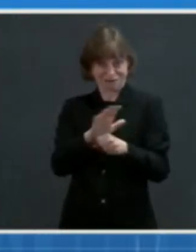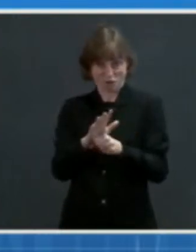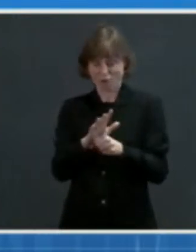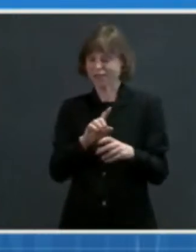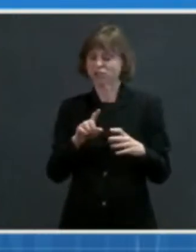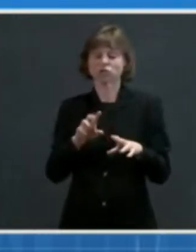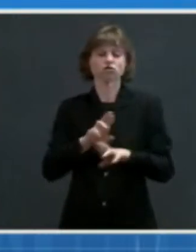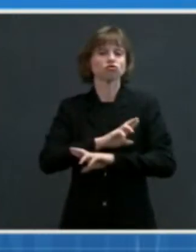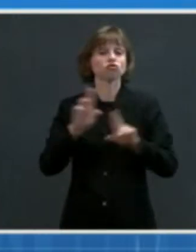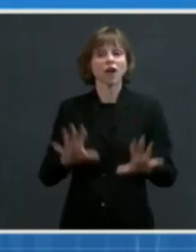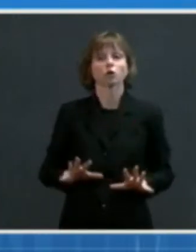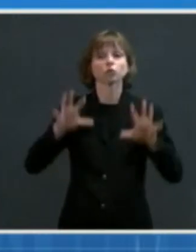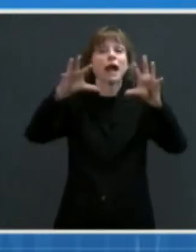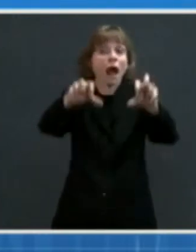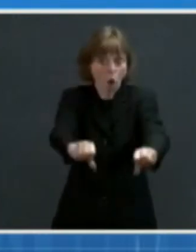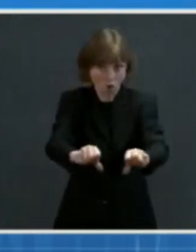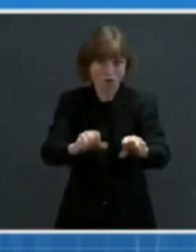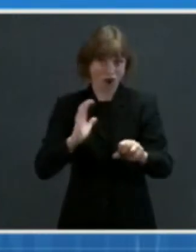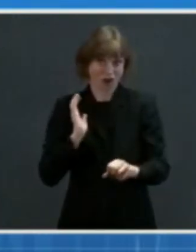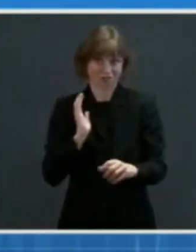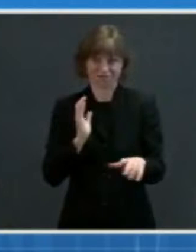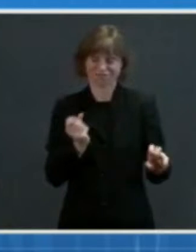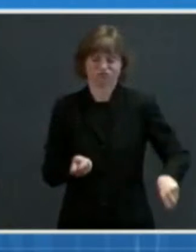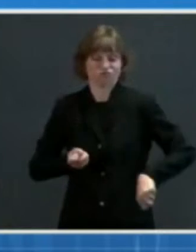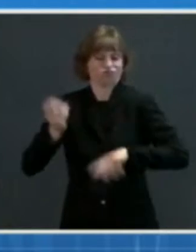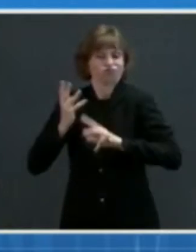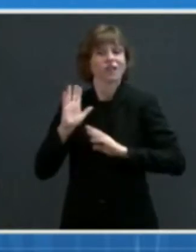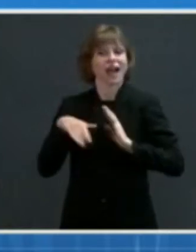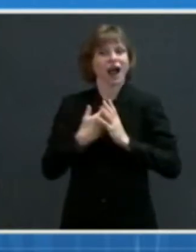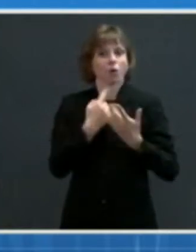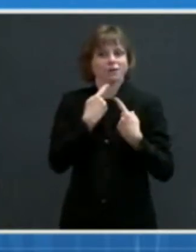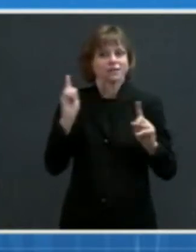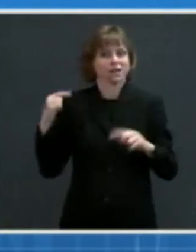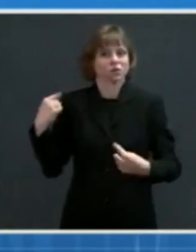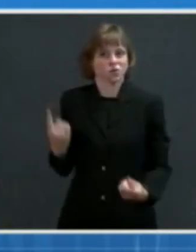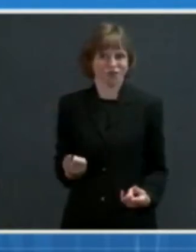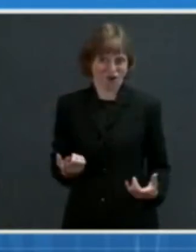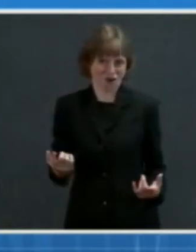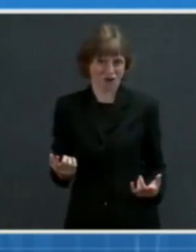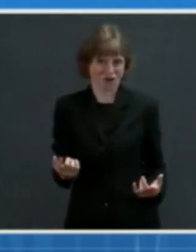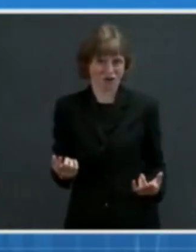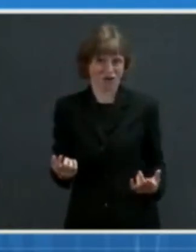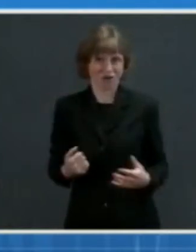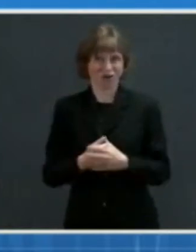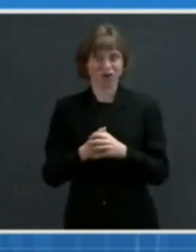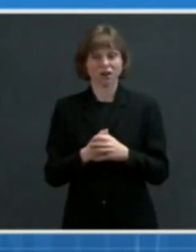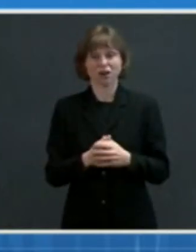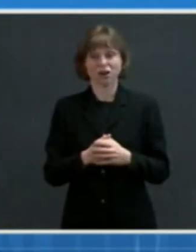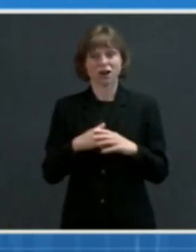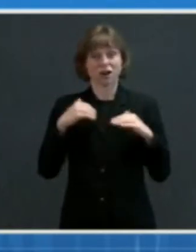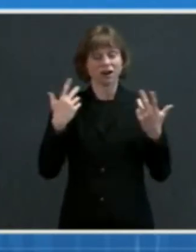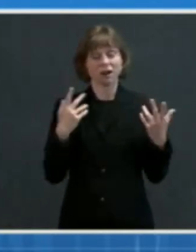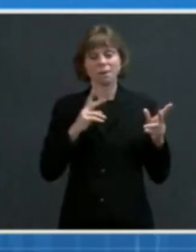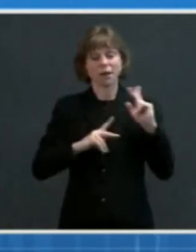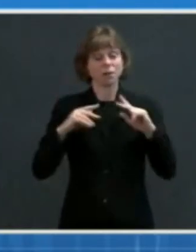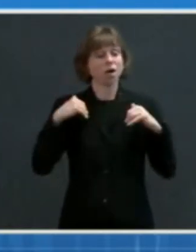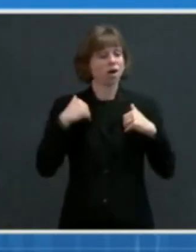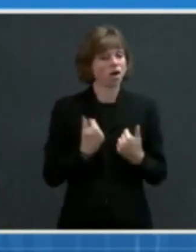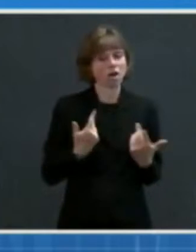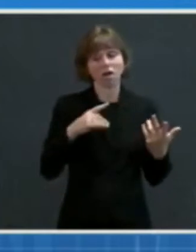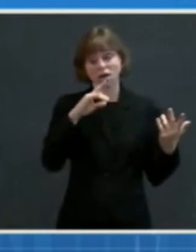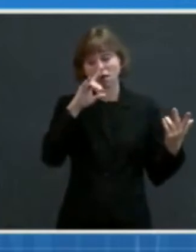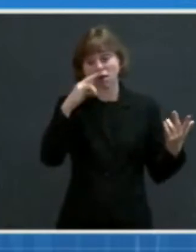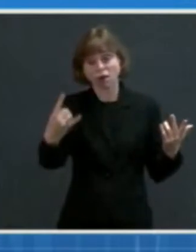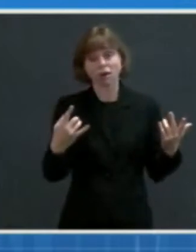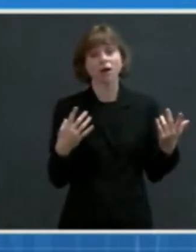our successes to date. And on the other hand, stamina has worn thin, fatigue is winning, and the exact measures we